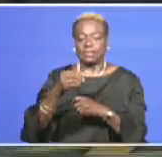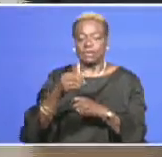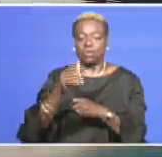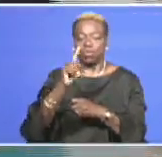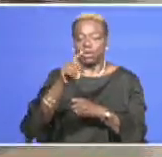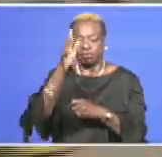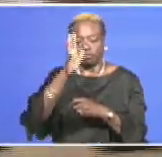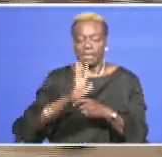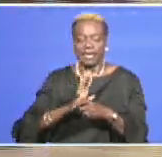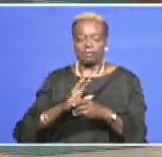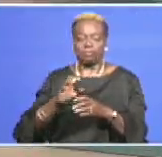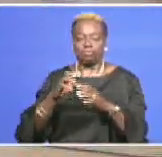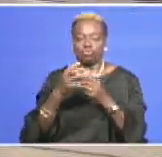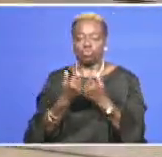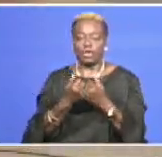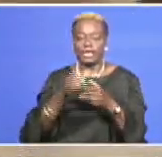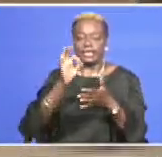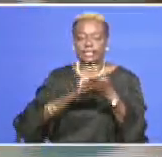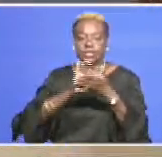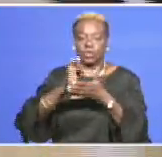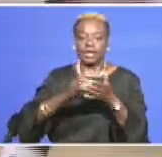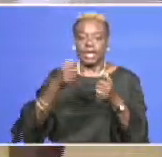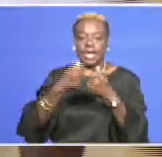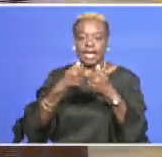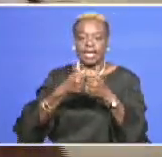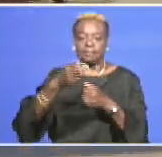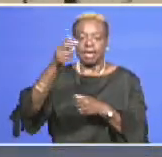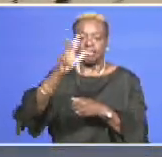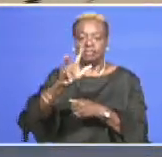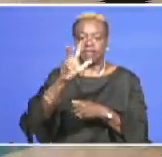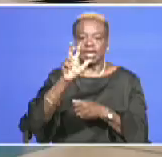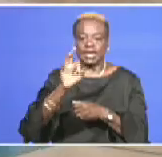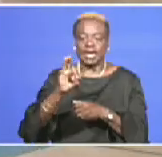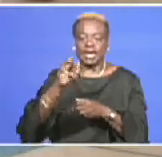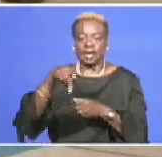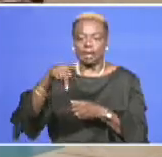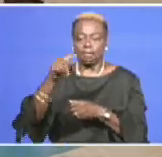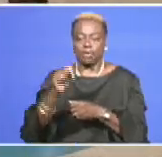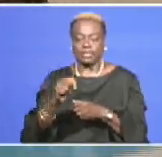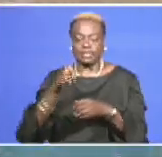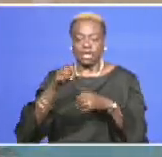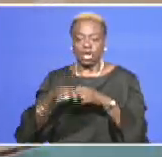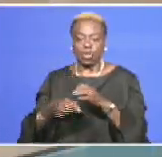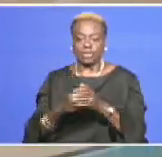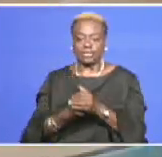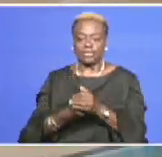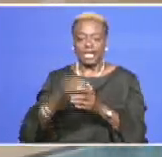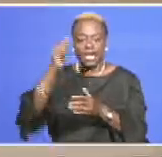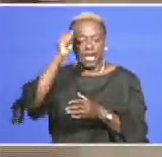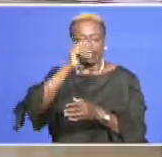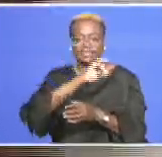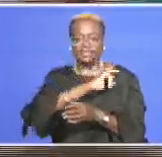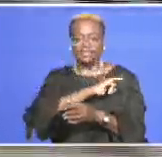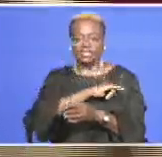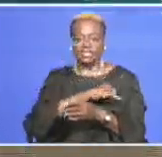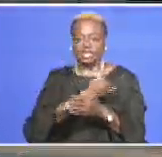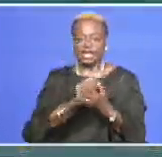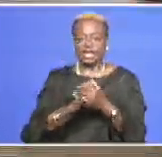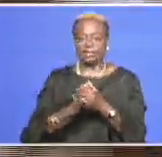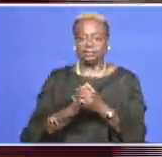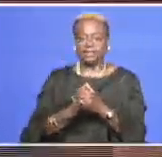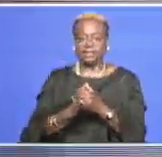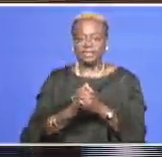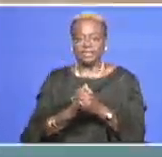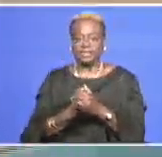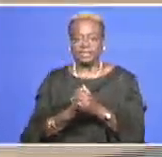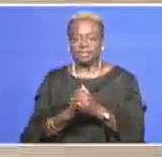one-man wrecking crew. He scored a game-high 39 points in the loss. Jackson Jacob adding 20 while Mark St. Ford had